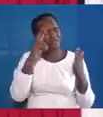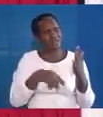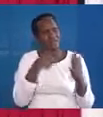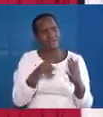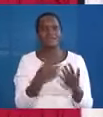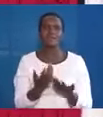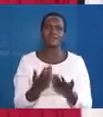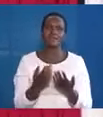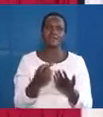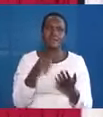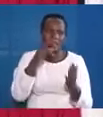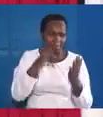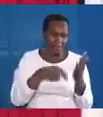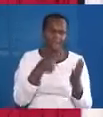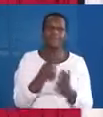sorted out.